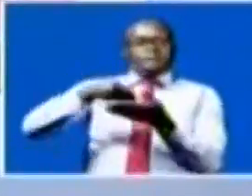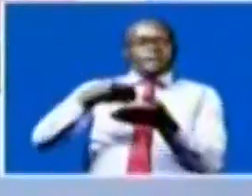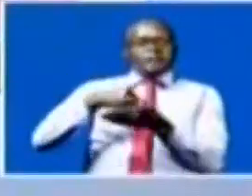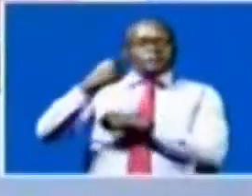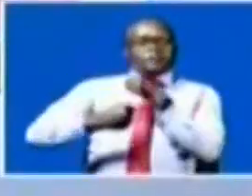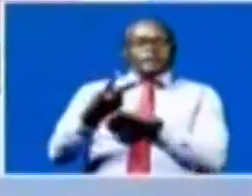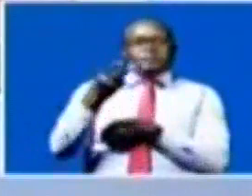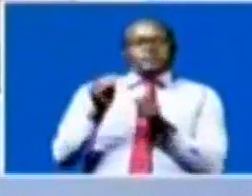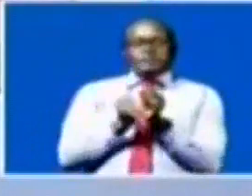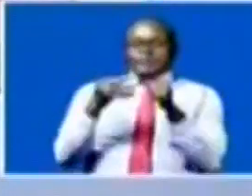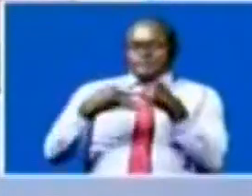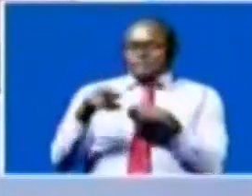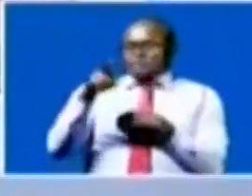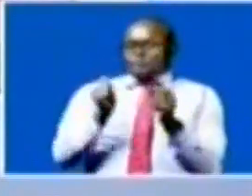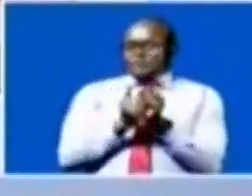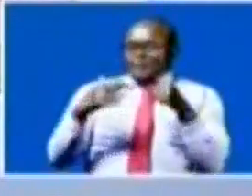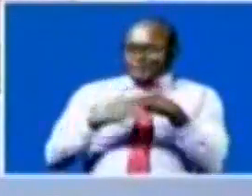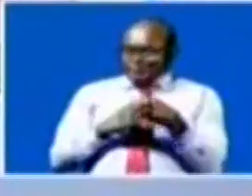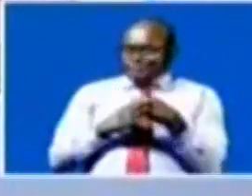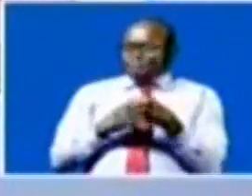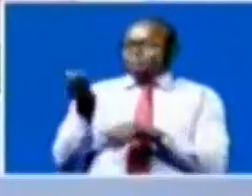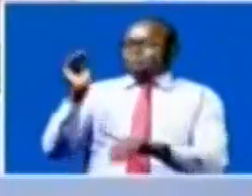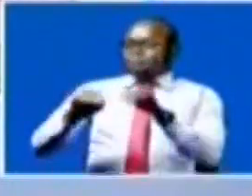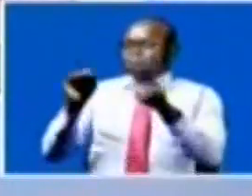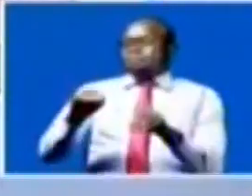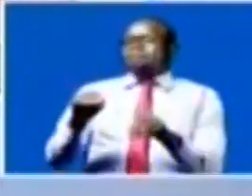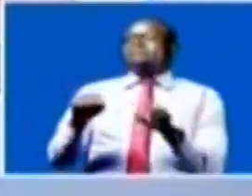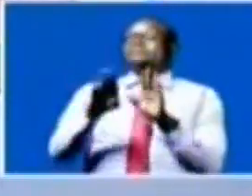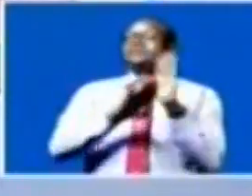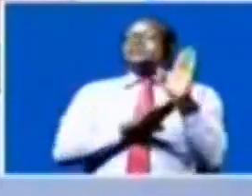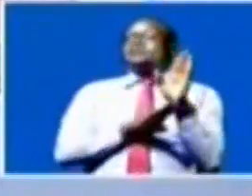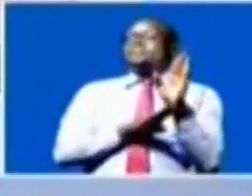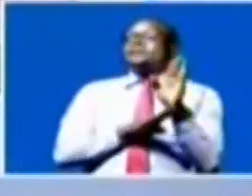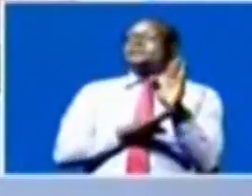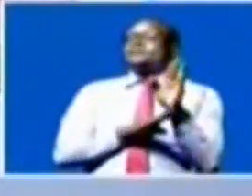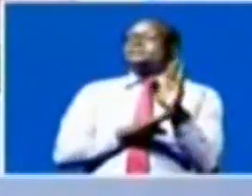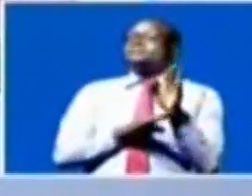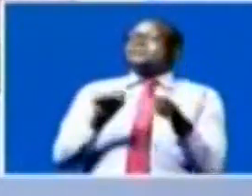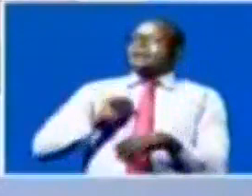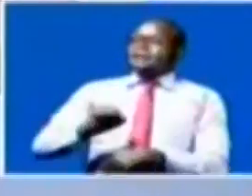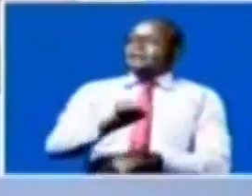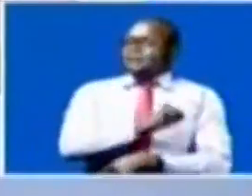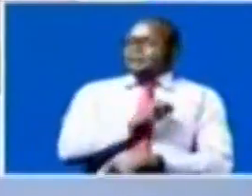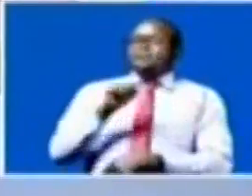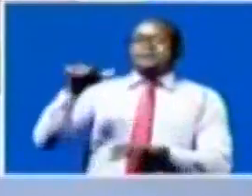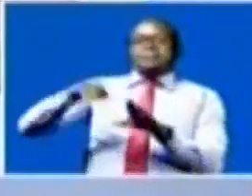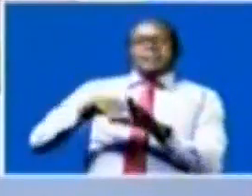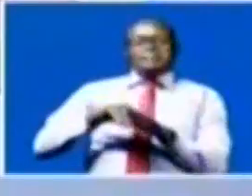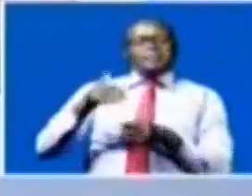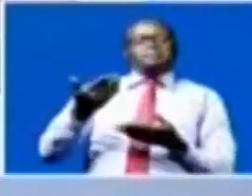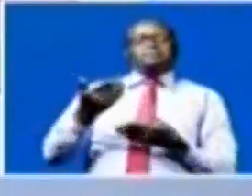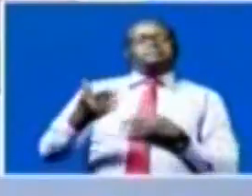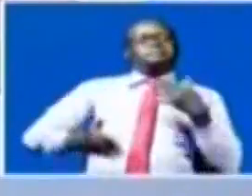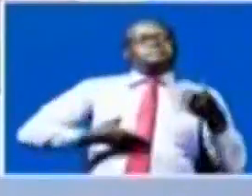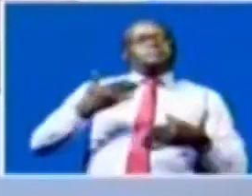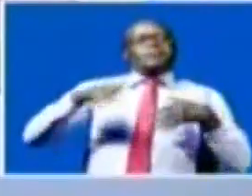year 2018-2019. While contributing to the statement request in the plenary of the Senate, members expressed